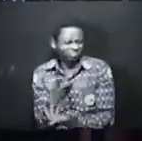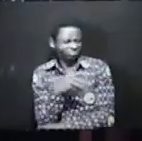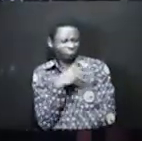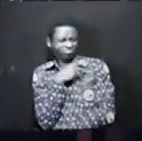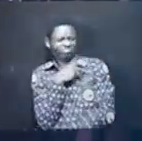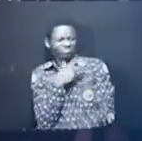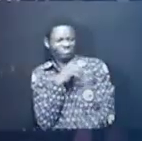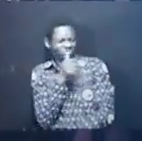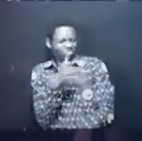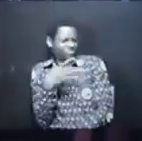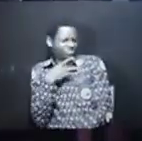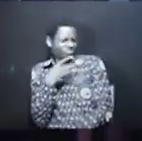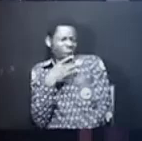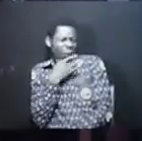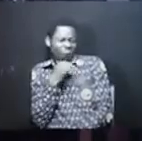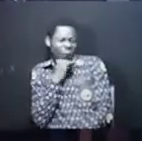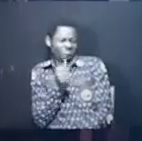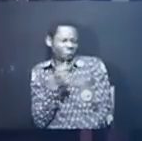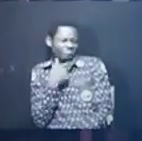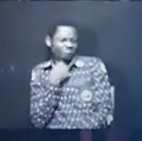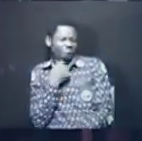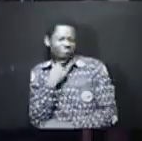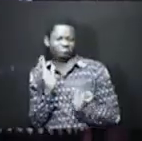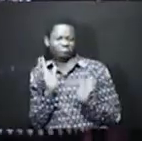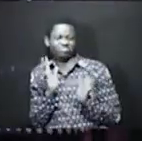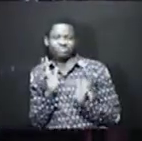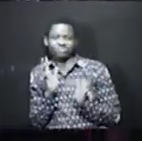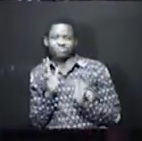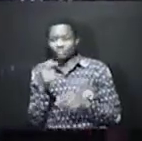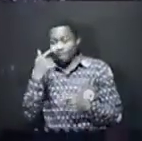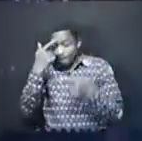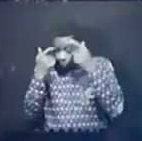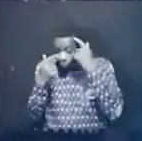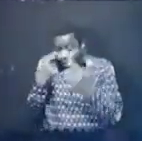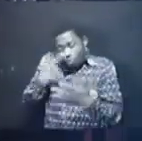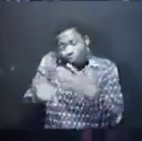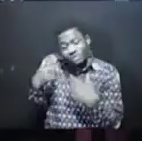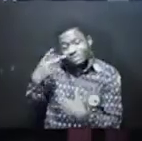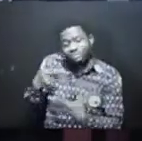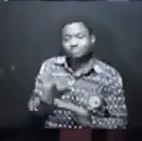How do we as